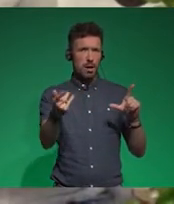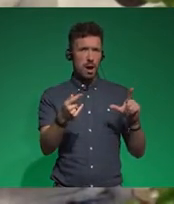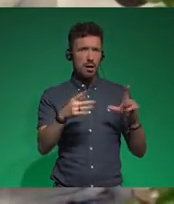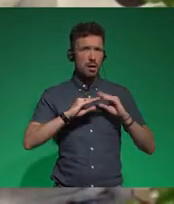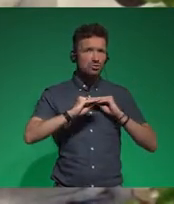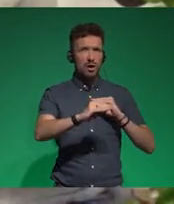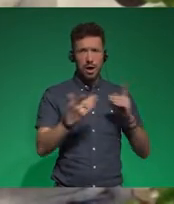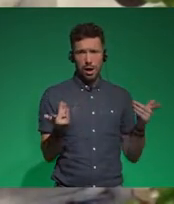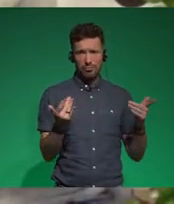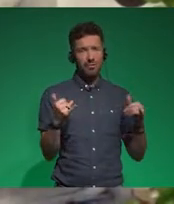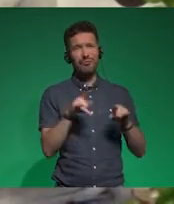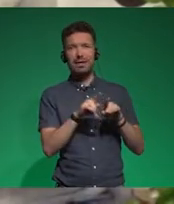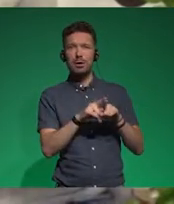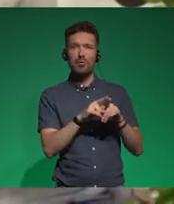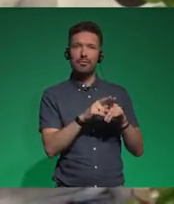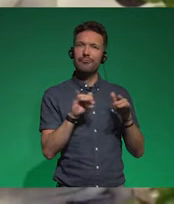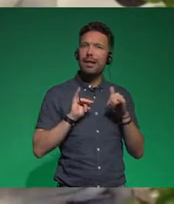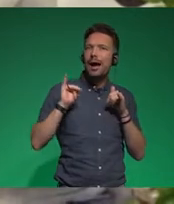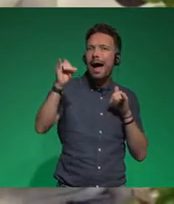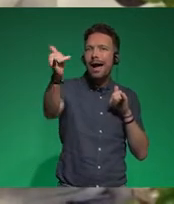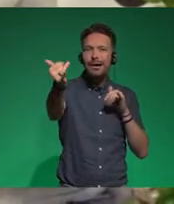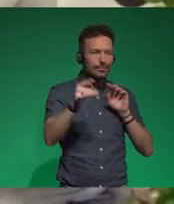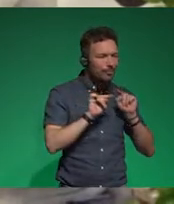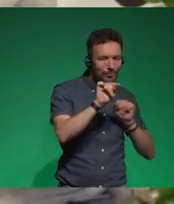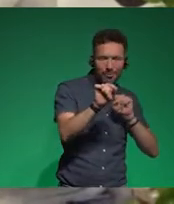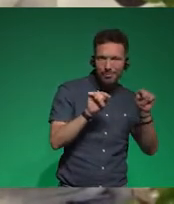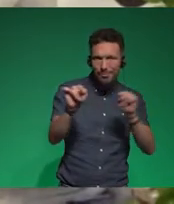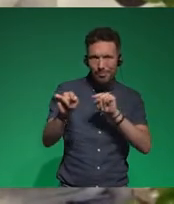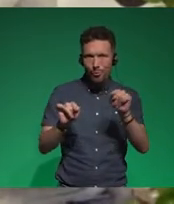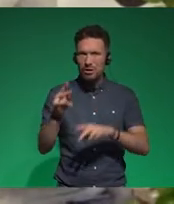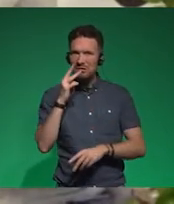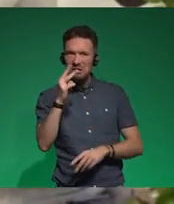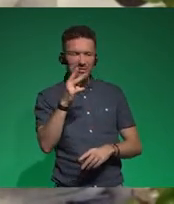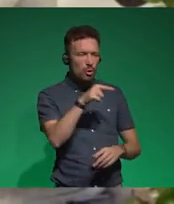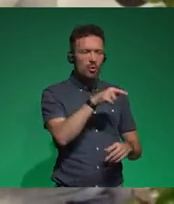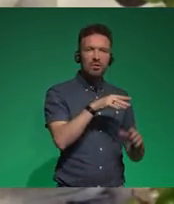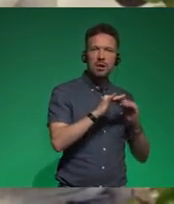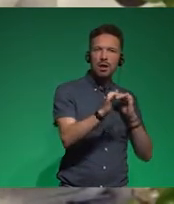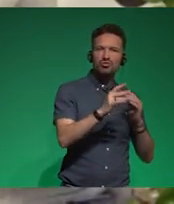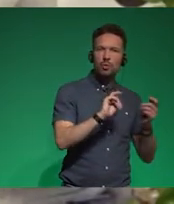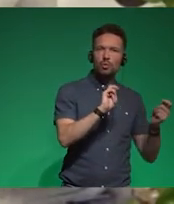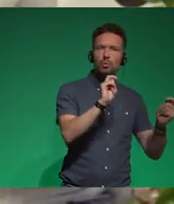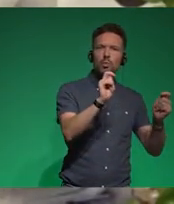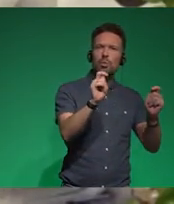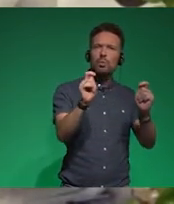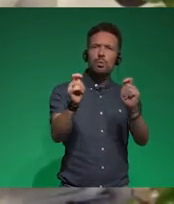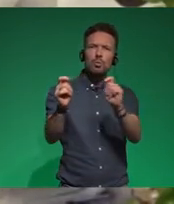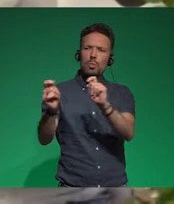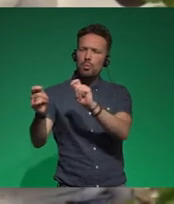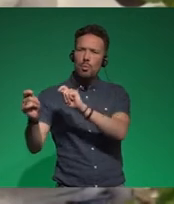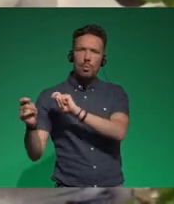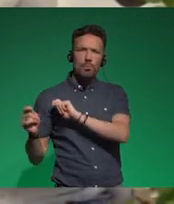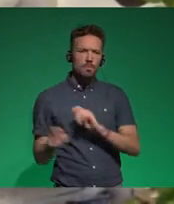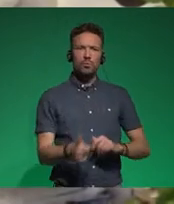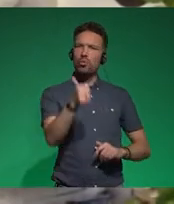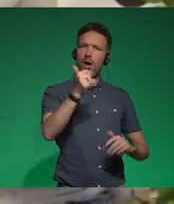in changing of the landscape and going from a very wide landscape towards something that